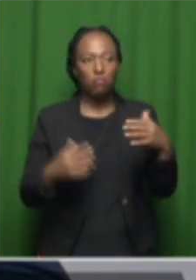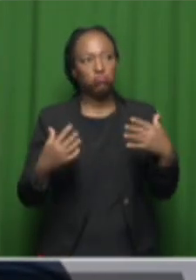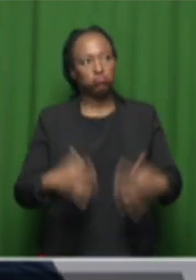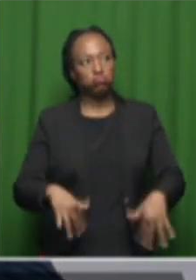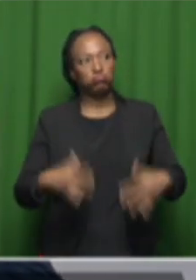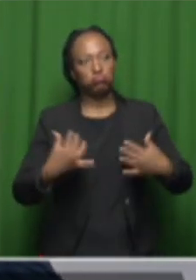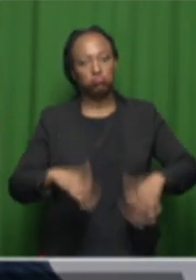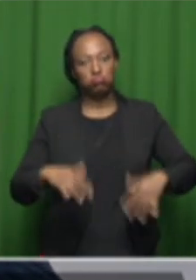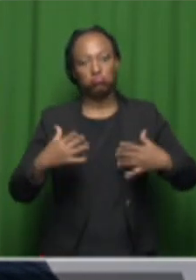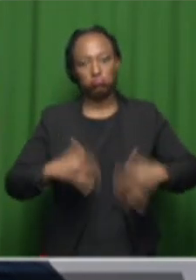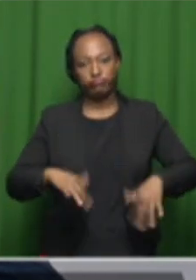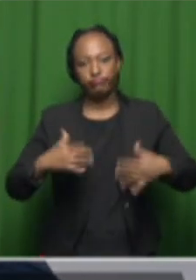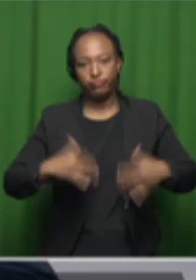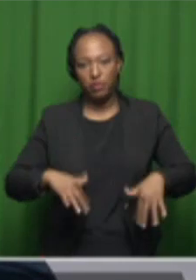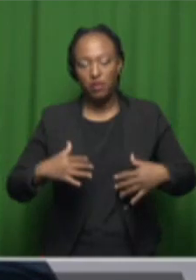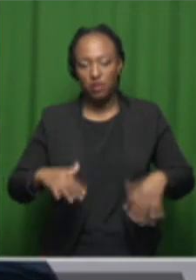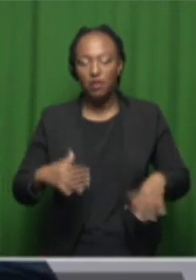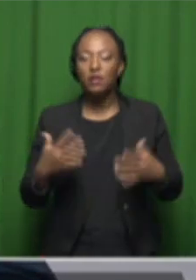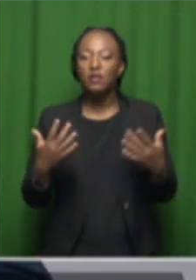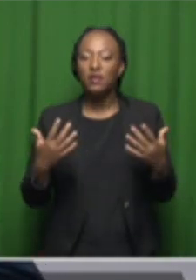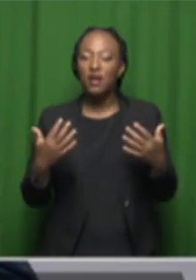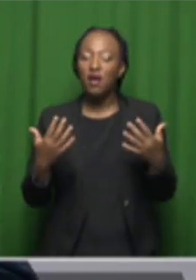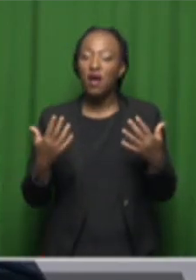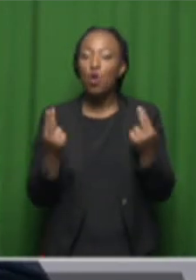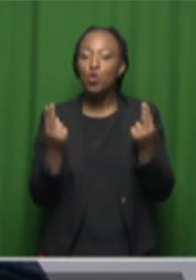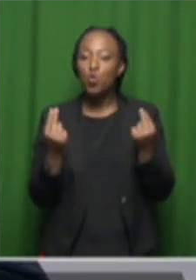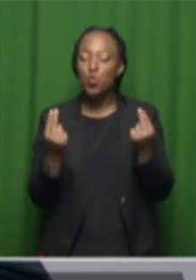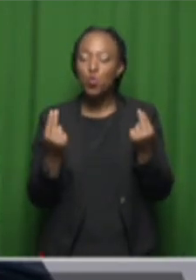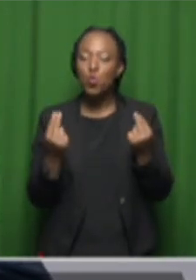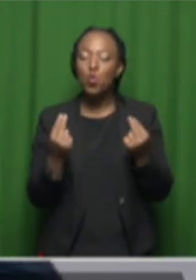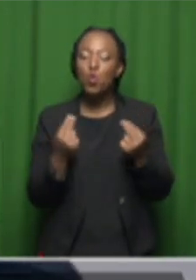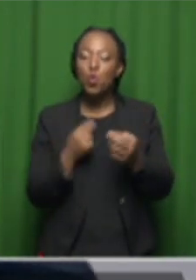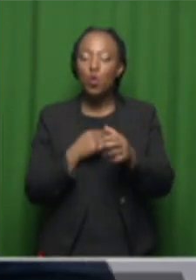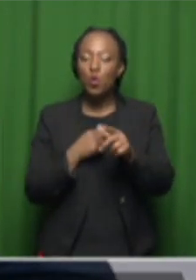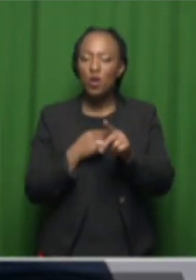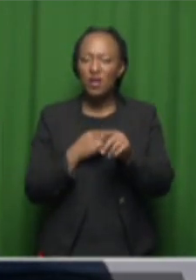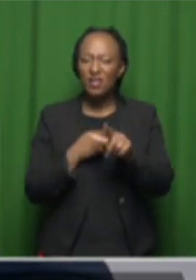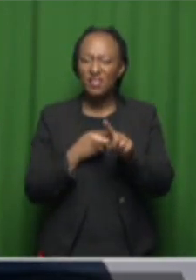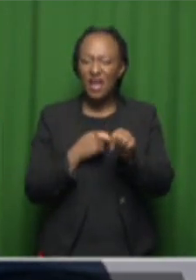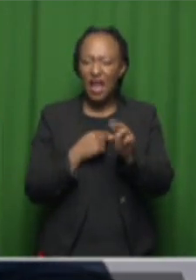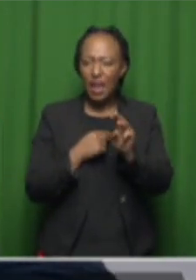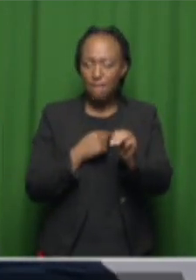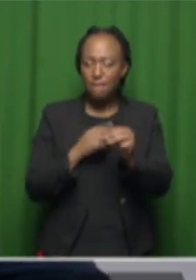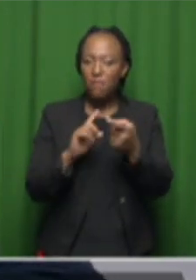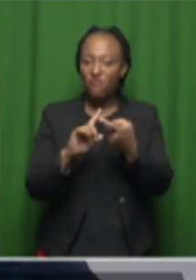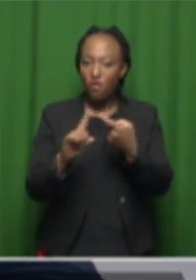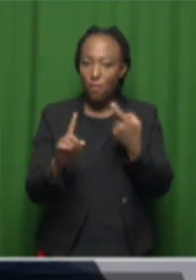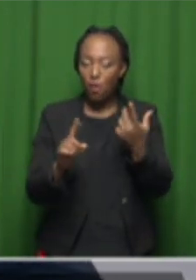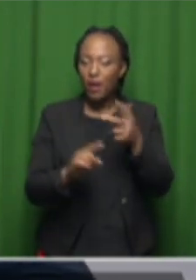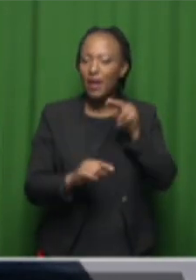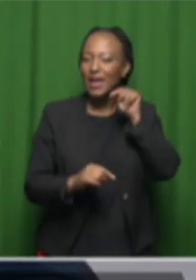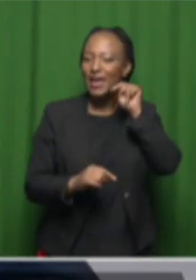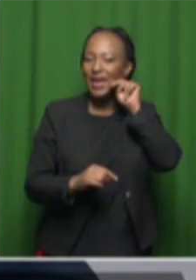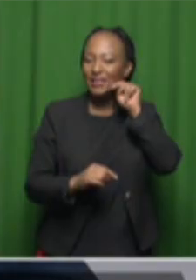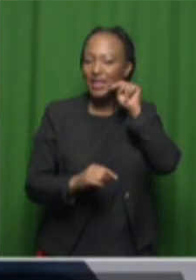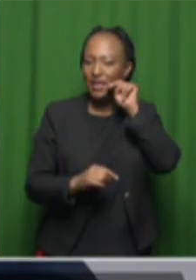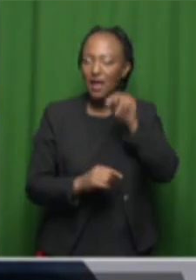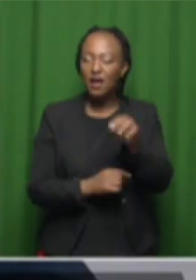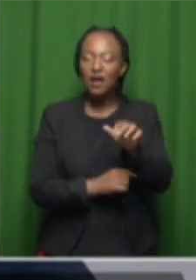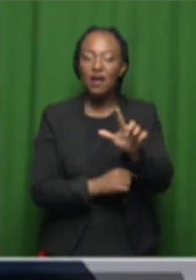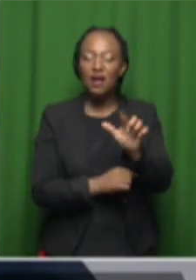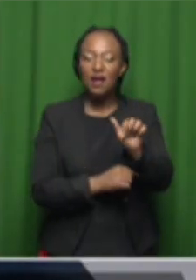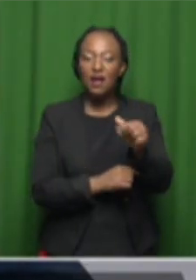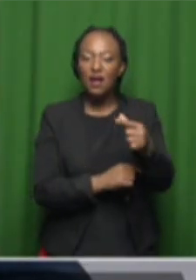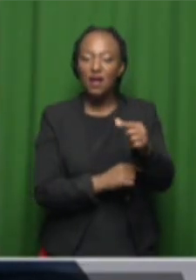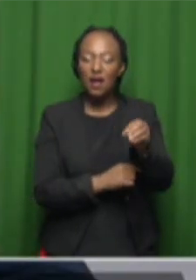desirable, most fresh brands, it's called Dye Lab from Lagos in Nigeria, and we are partnering with them for the first time at